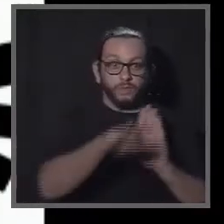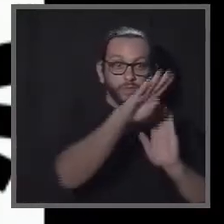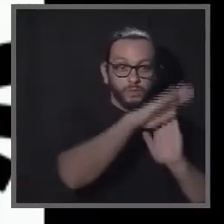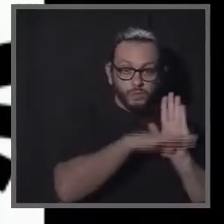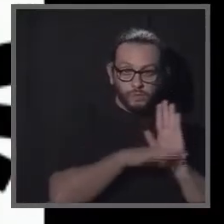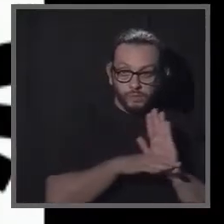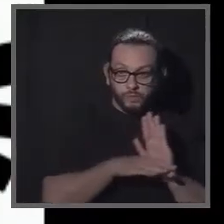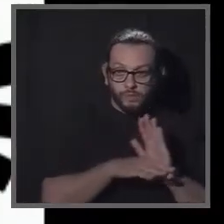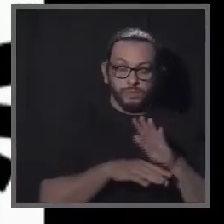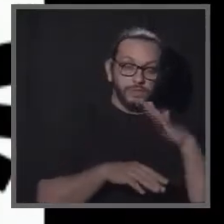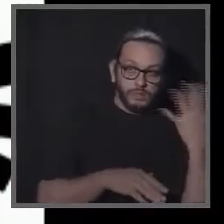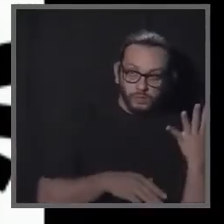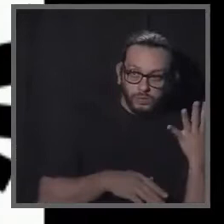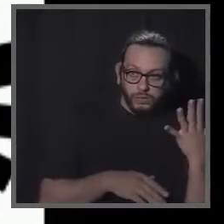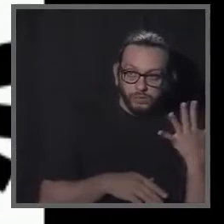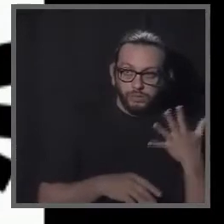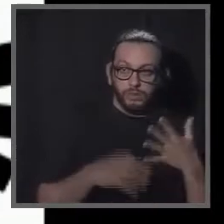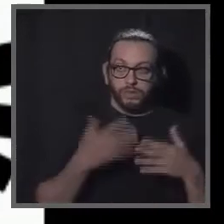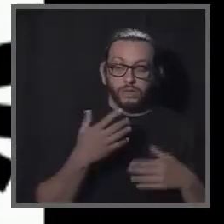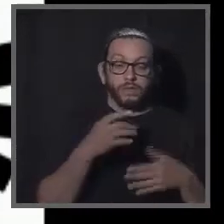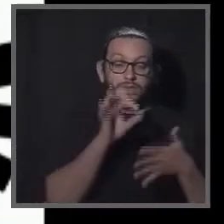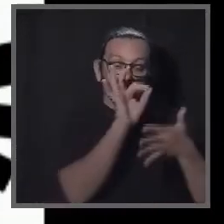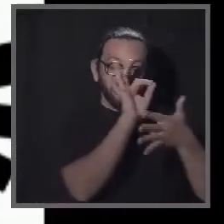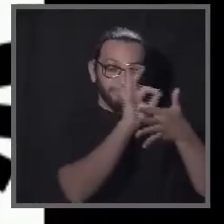measures. And it works